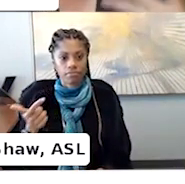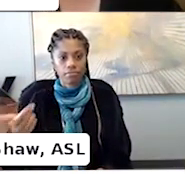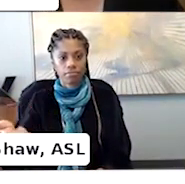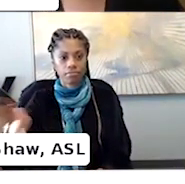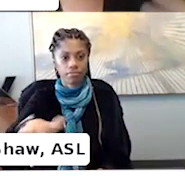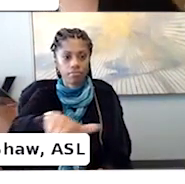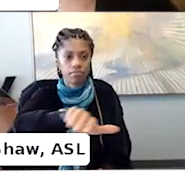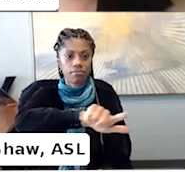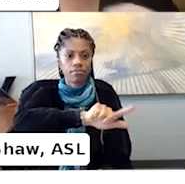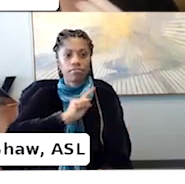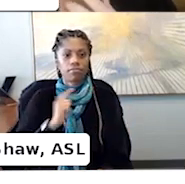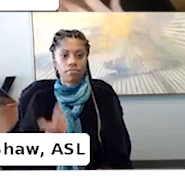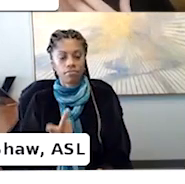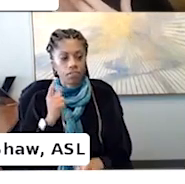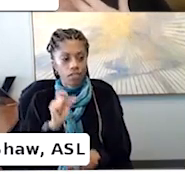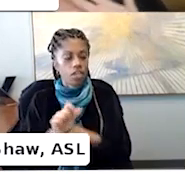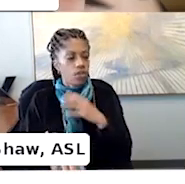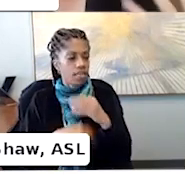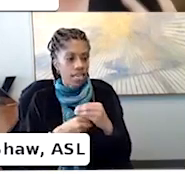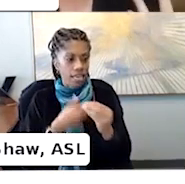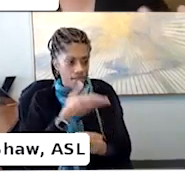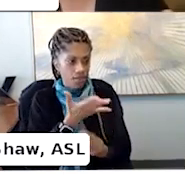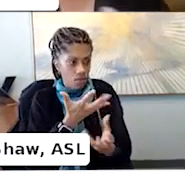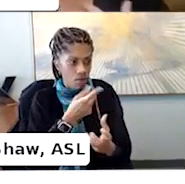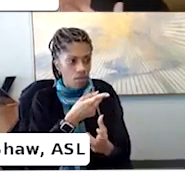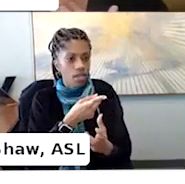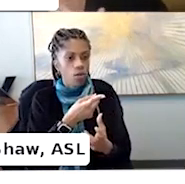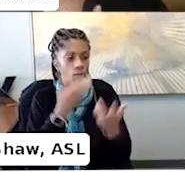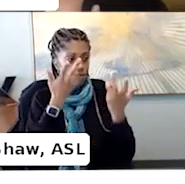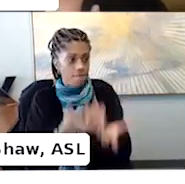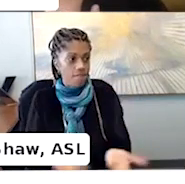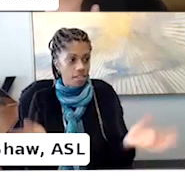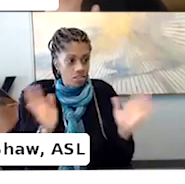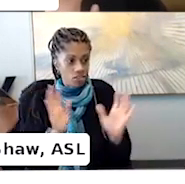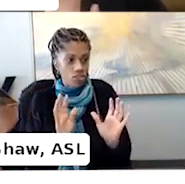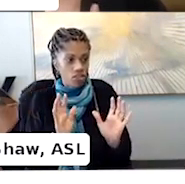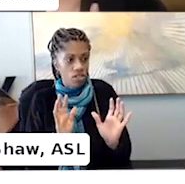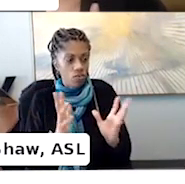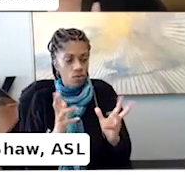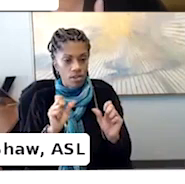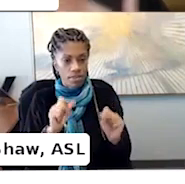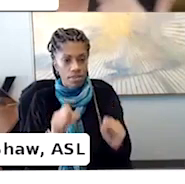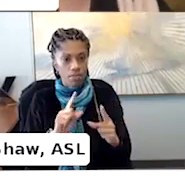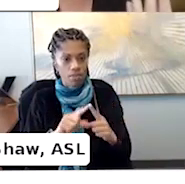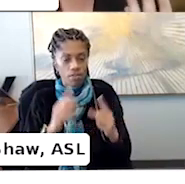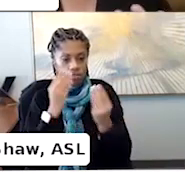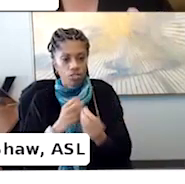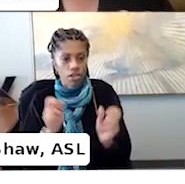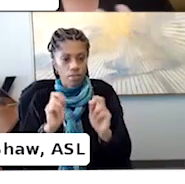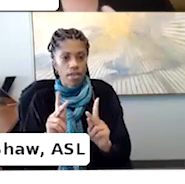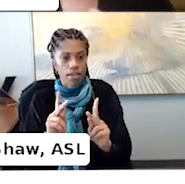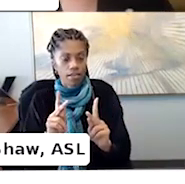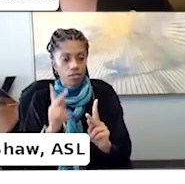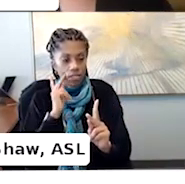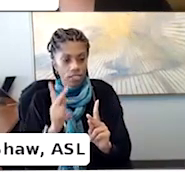can continue to add there. We'll make sure that we can share this back with all of you later as well. So you can continue in there, but I have one